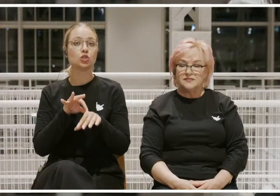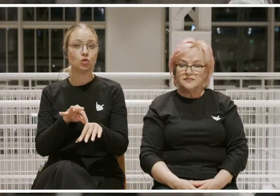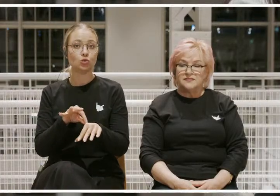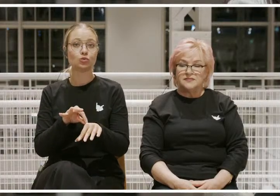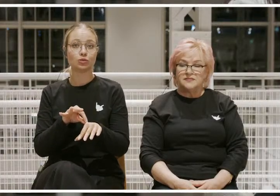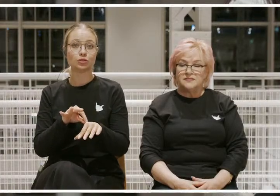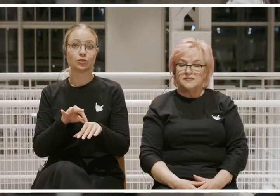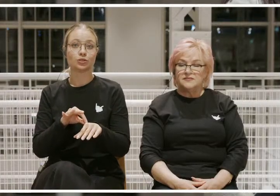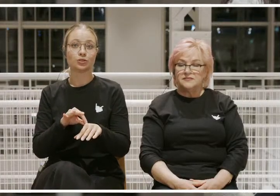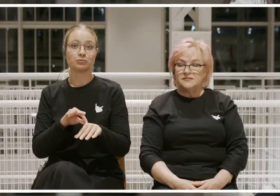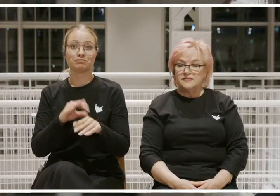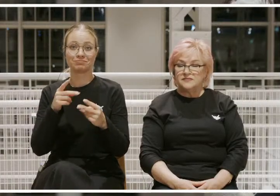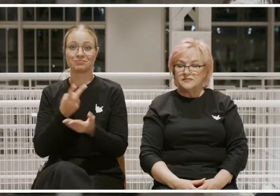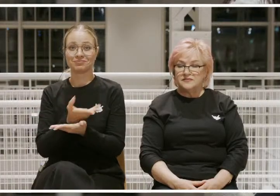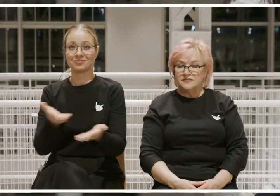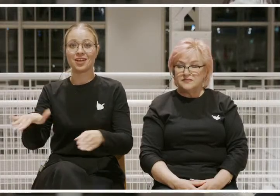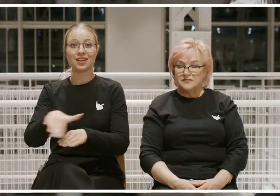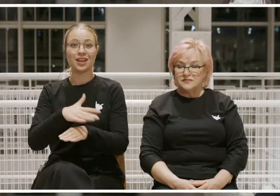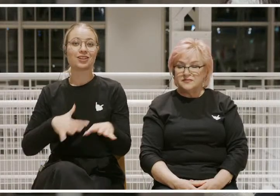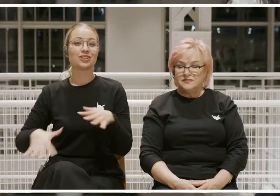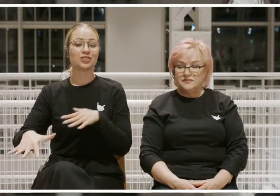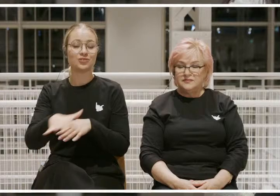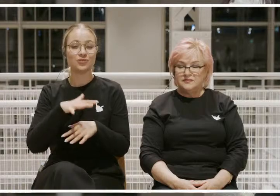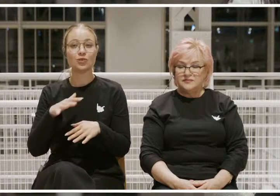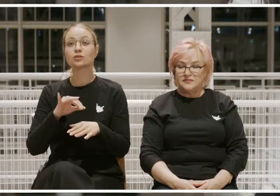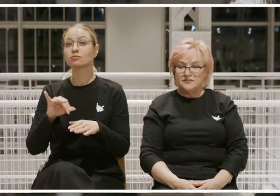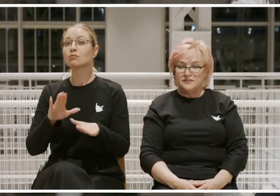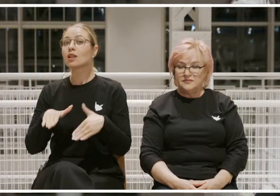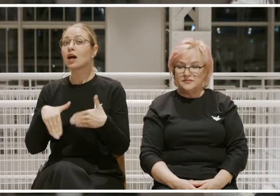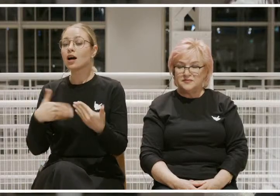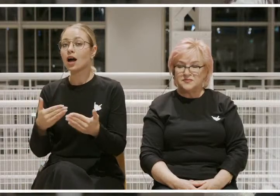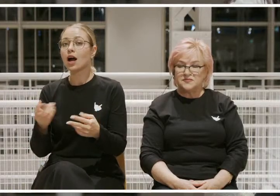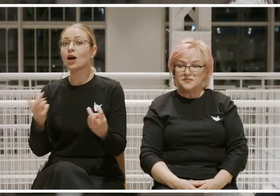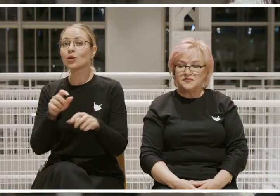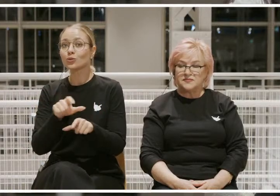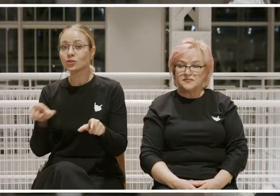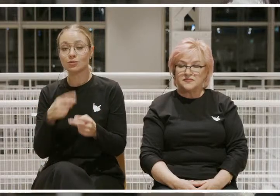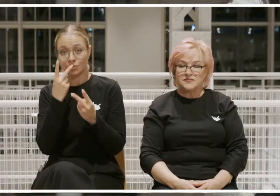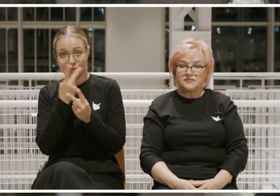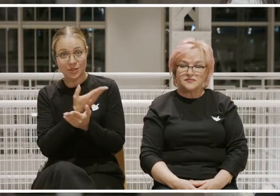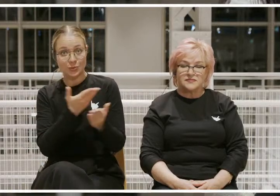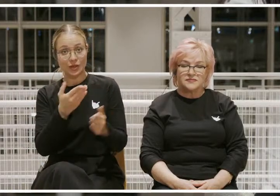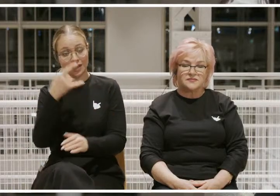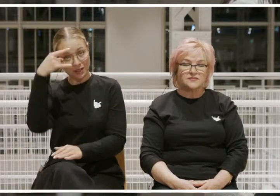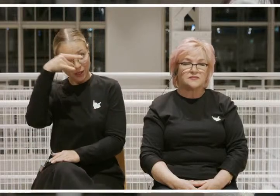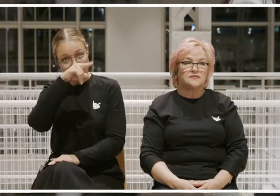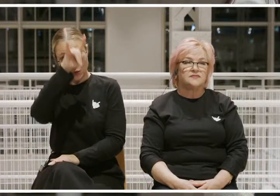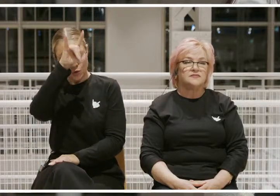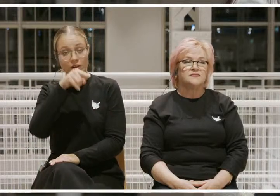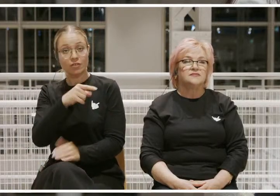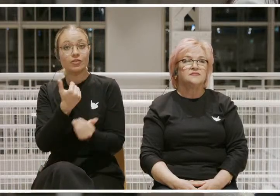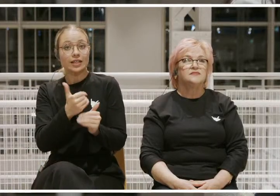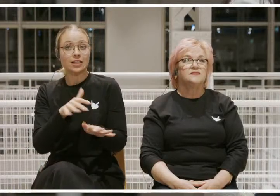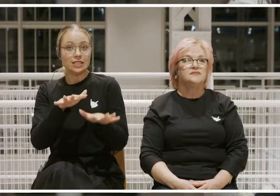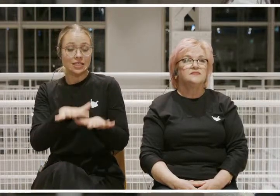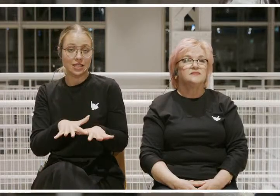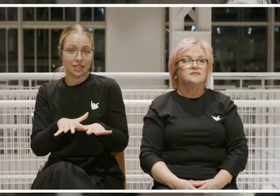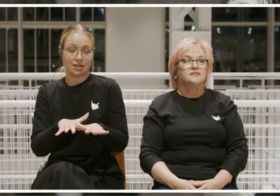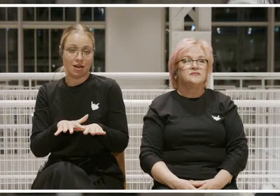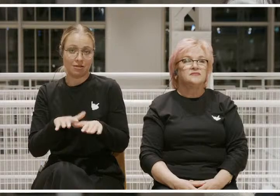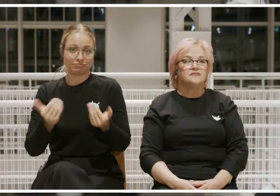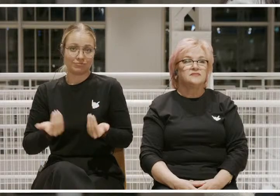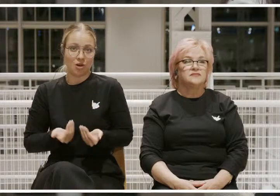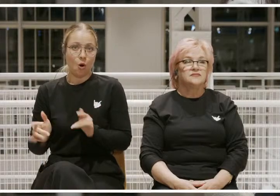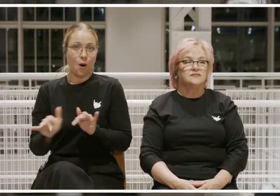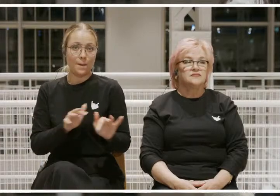they organized concerts in the scope of the festival, and they commissioned a new song about buffaloes to